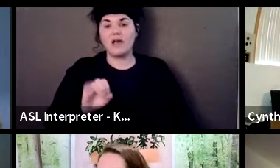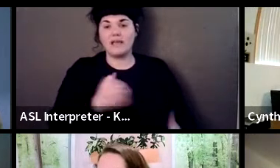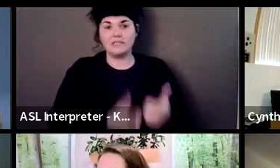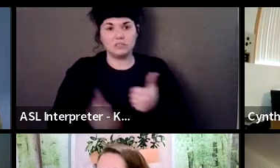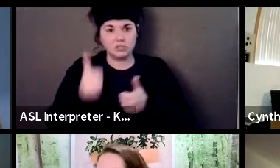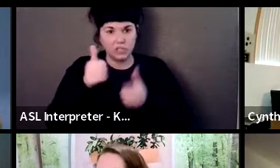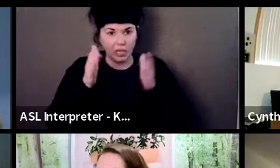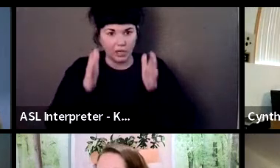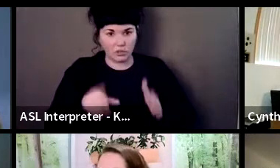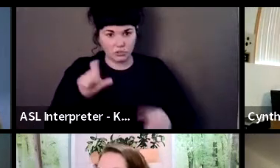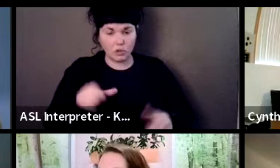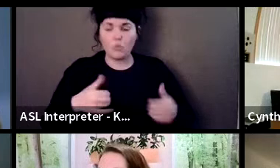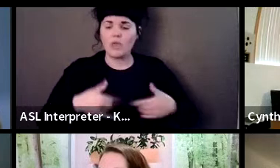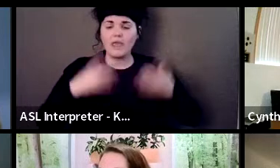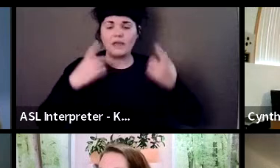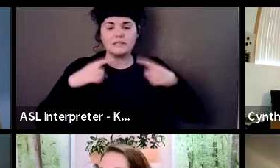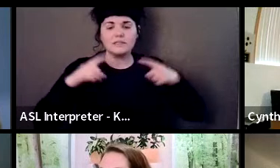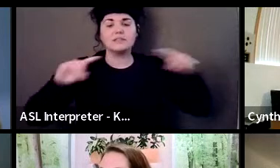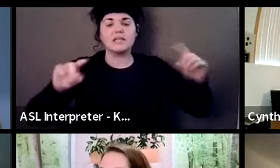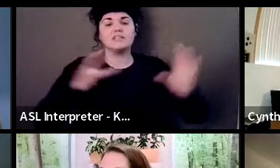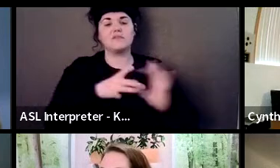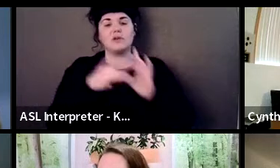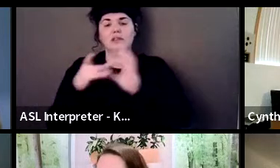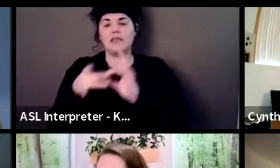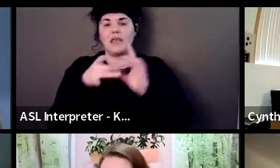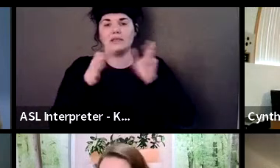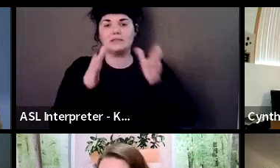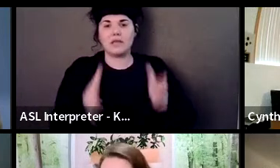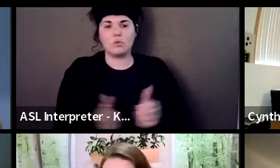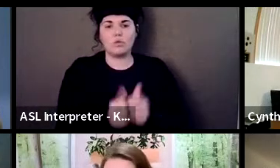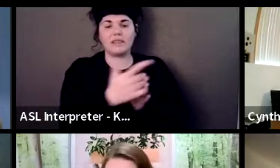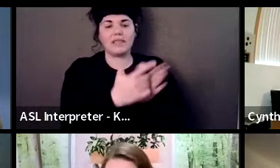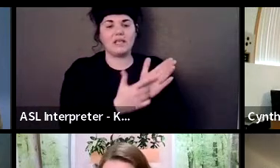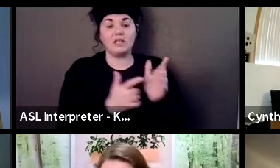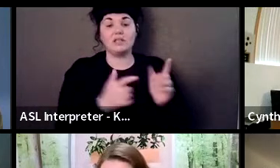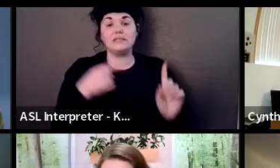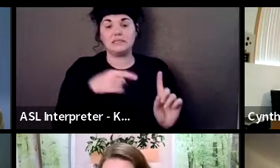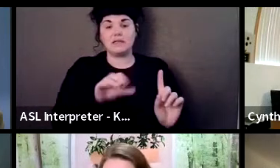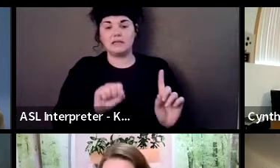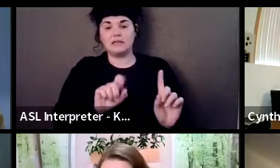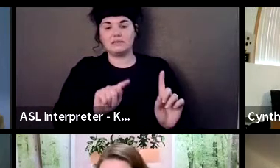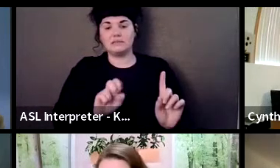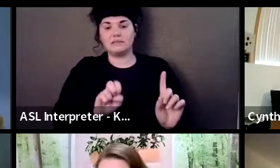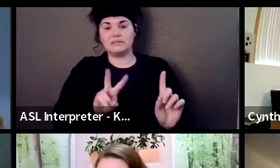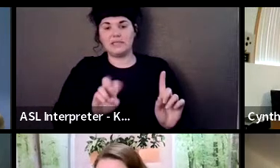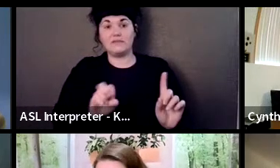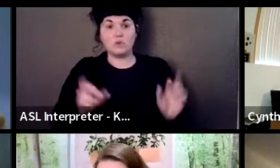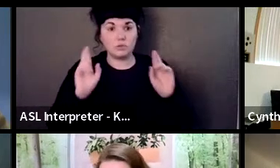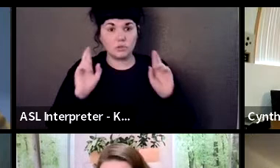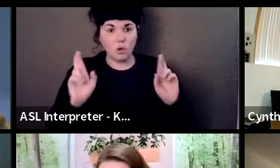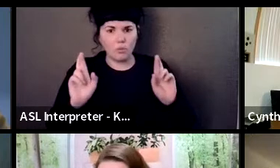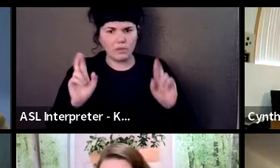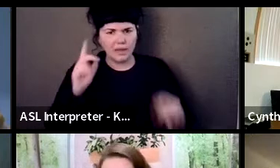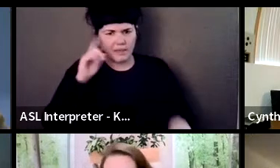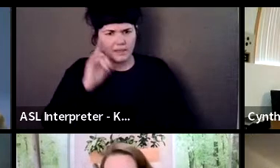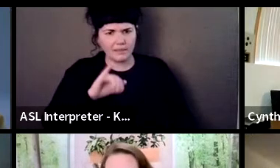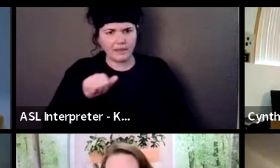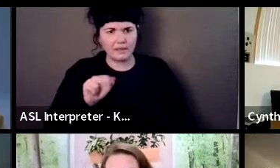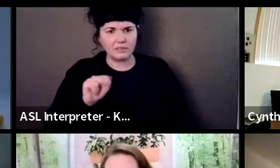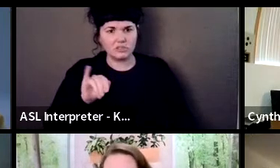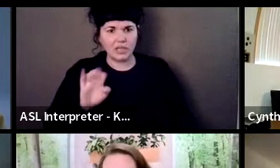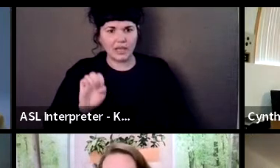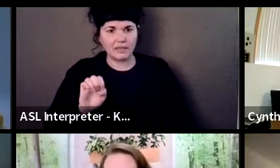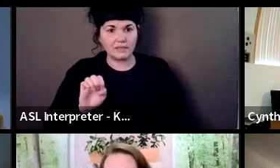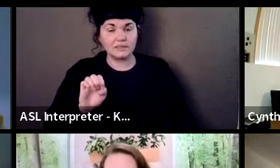liaison situation with our legal, with Steve. And so I was gonna hope, because I think Janice has, Commissioner Vallette has